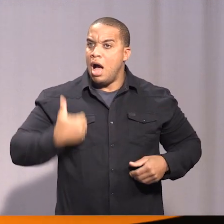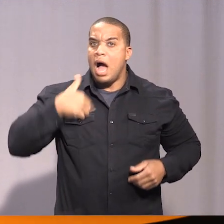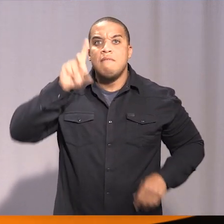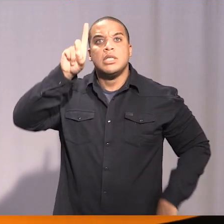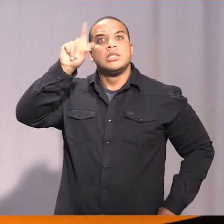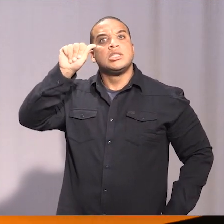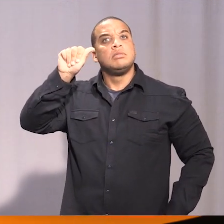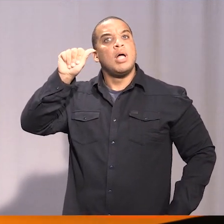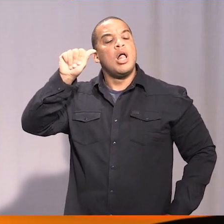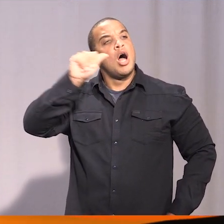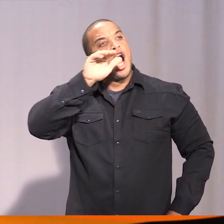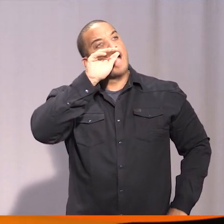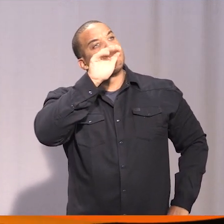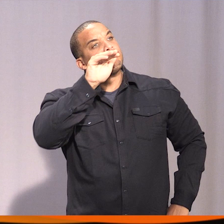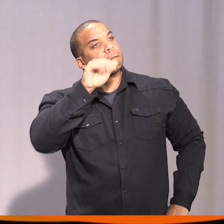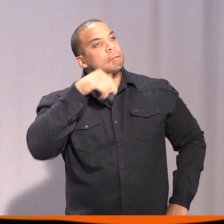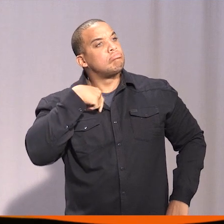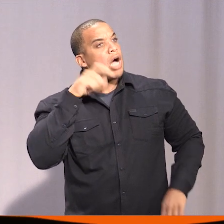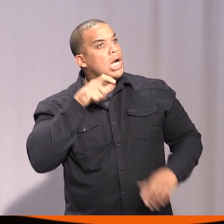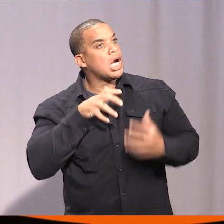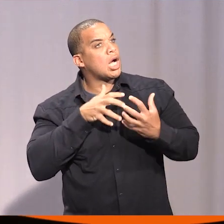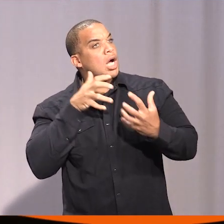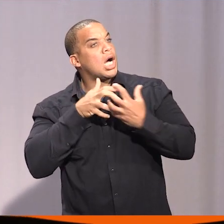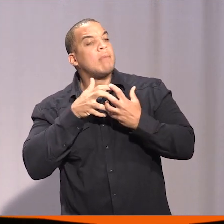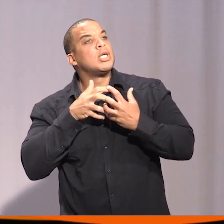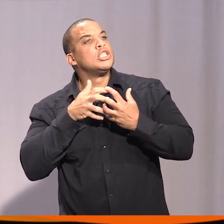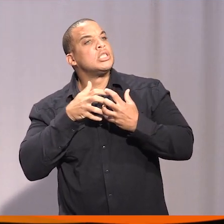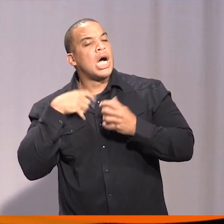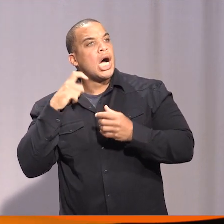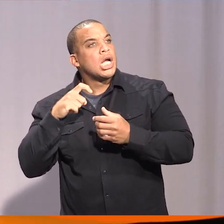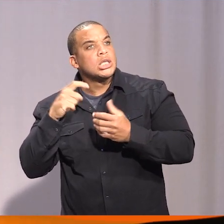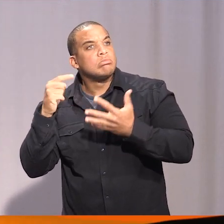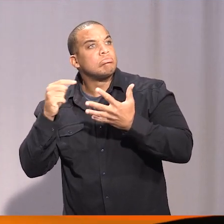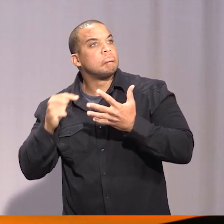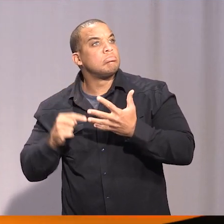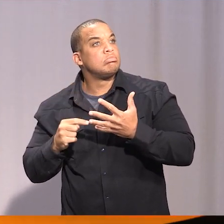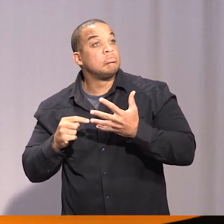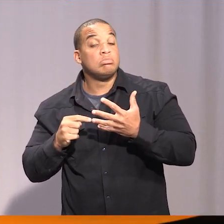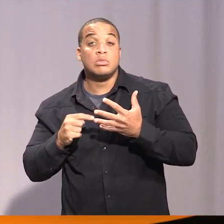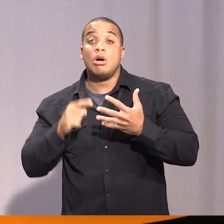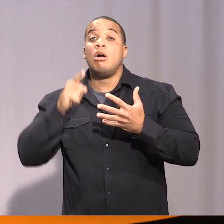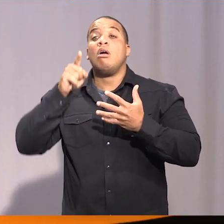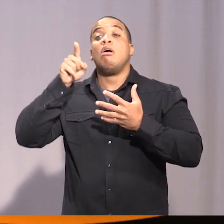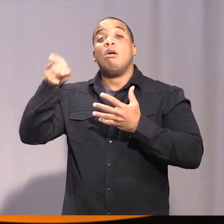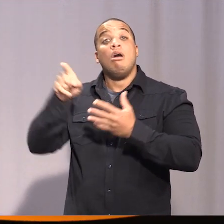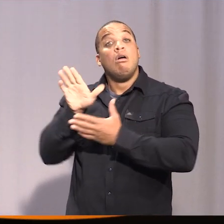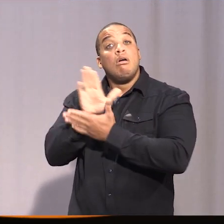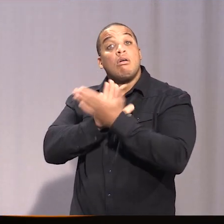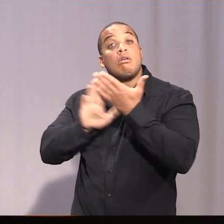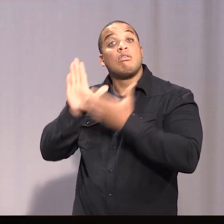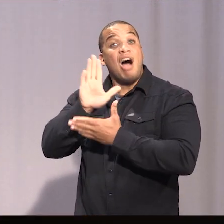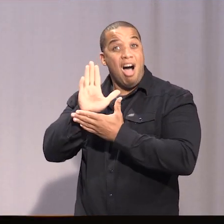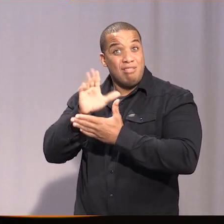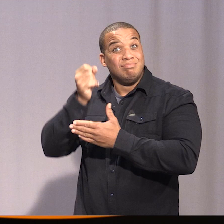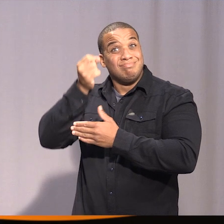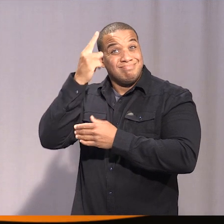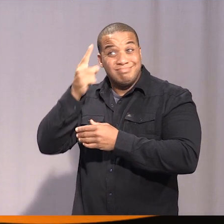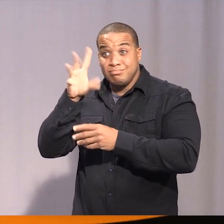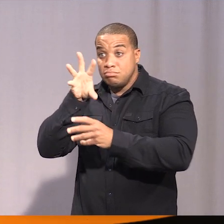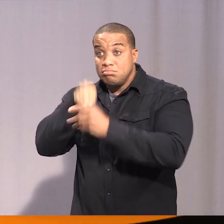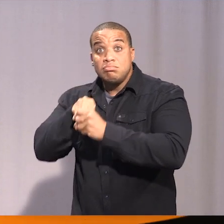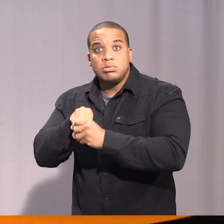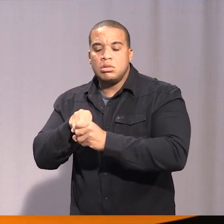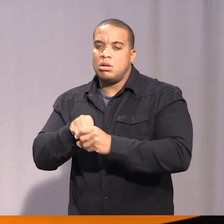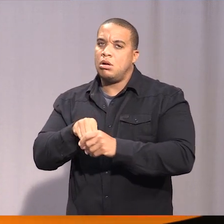disability and would like to request accommodations. Students attending a post-secondary institution are responsible